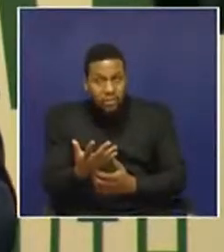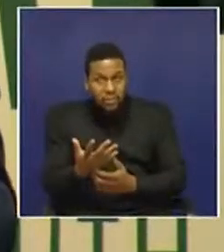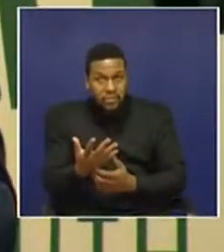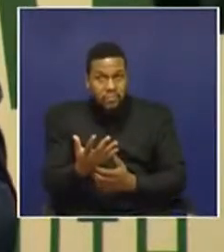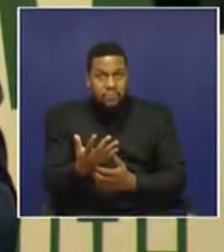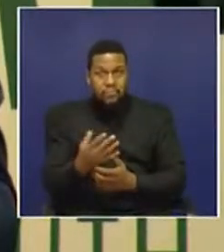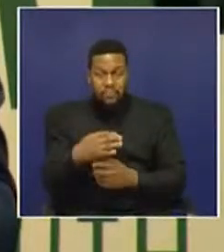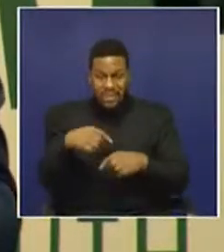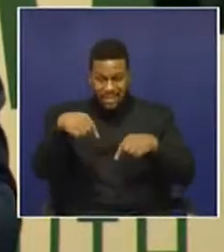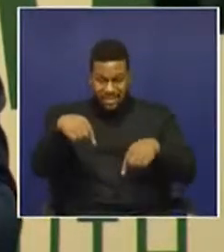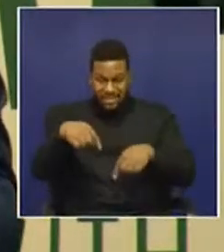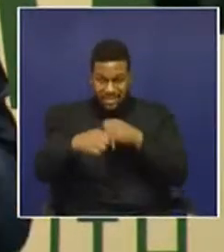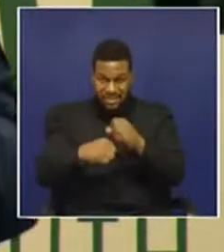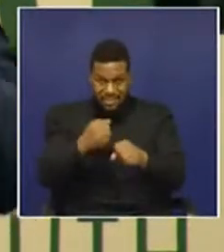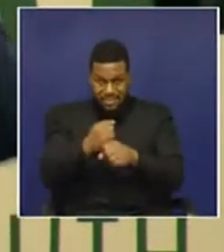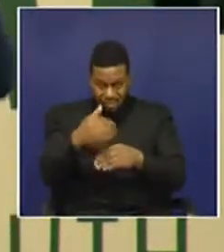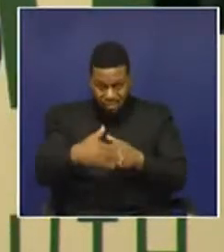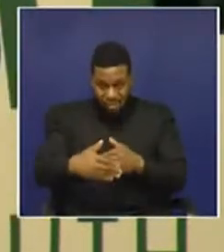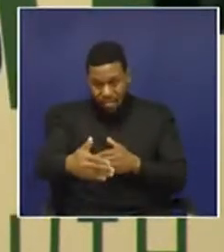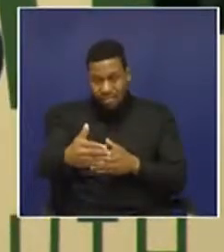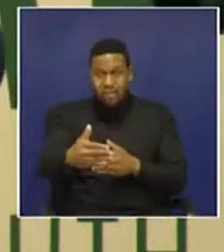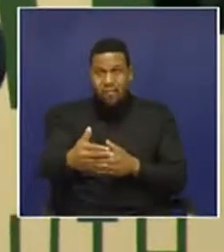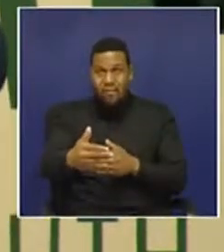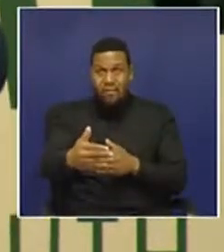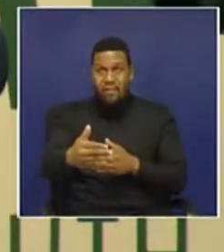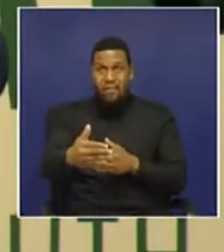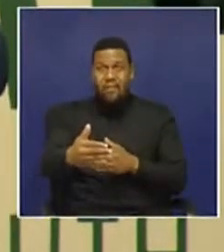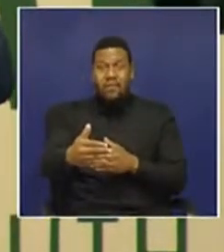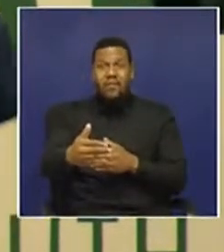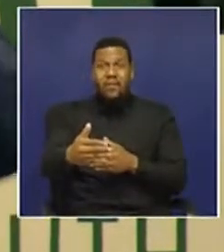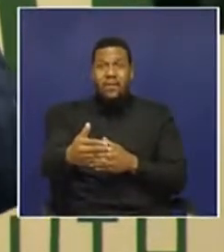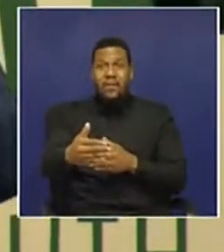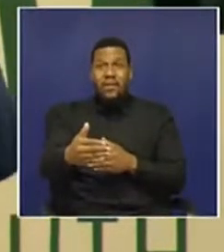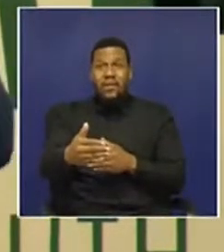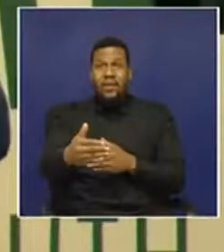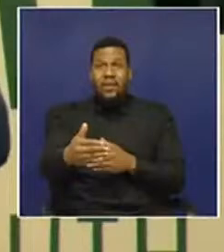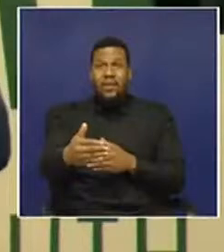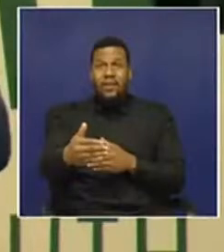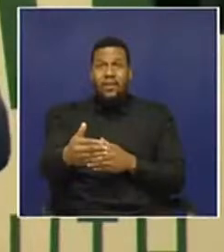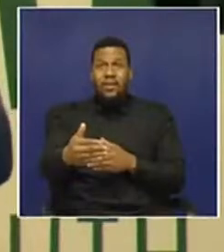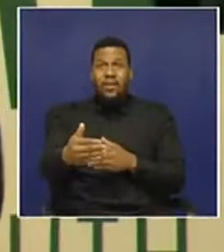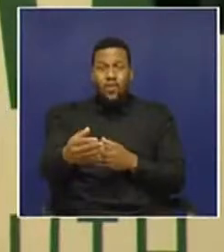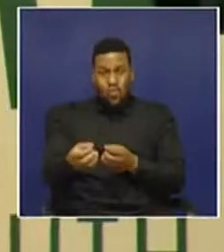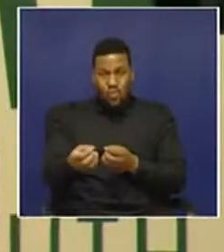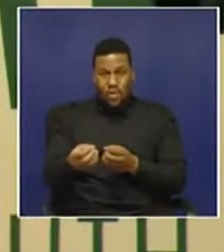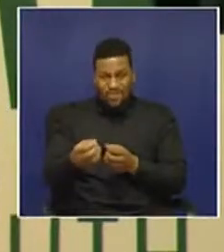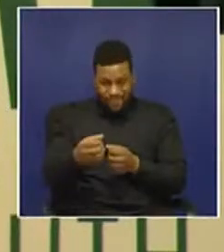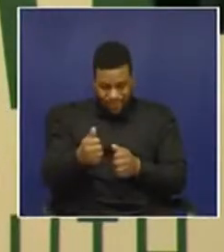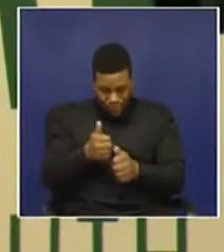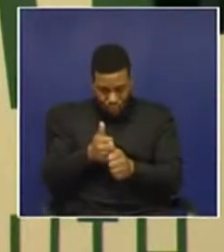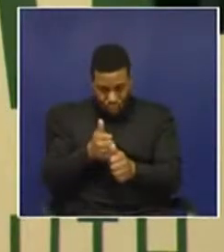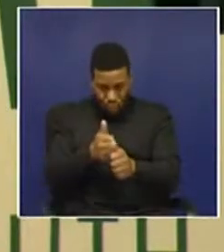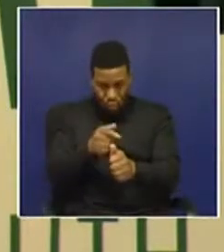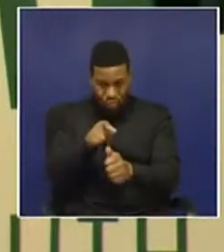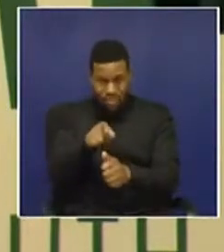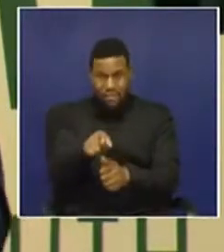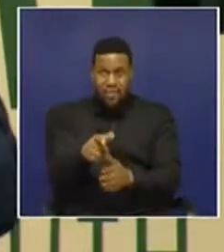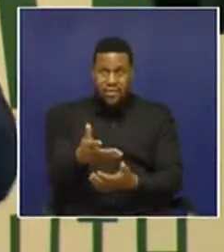of the year, between now and the next financial year, is to give content to that.